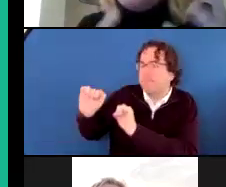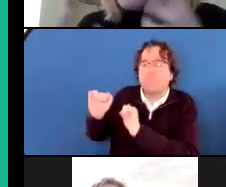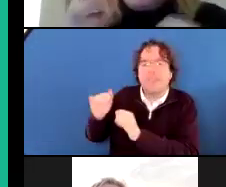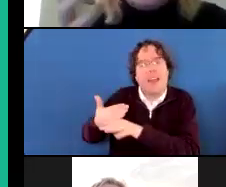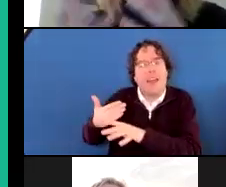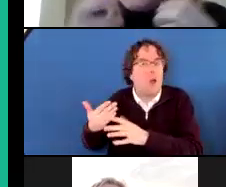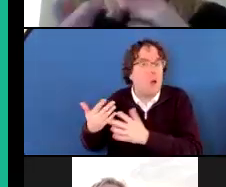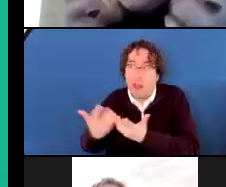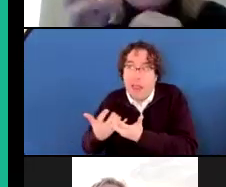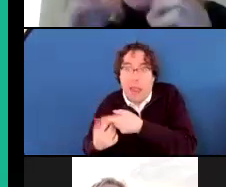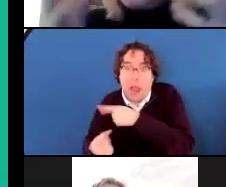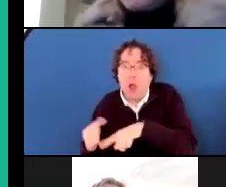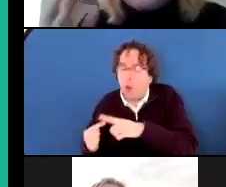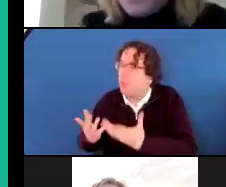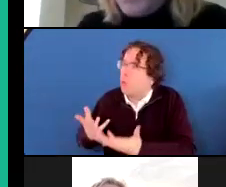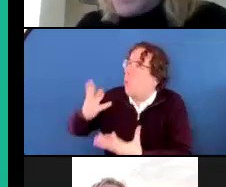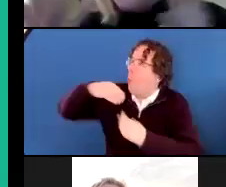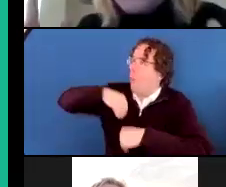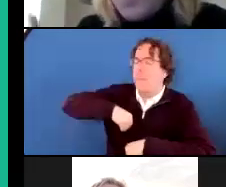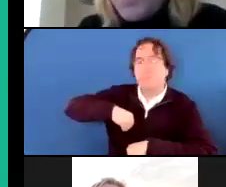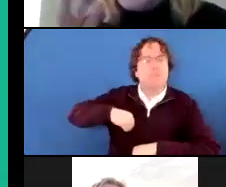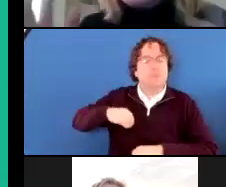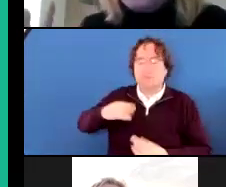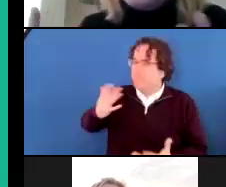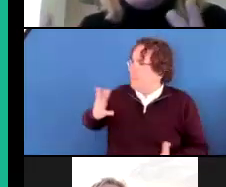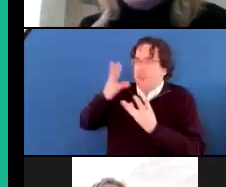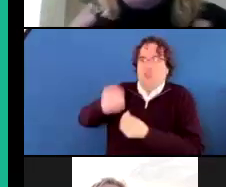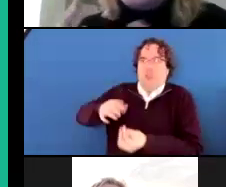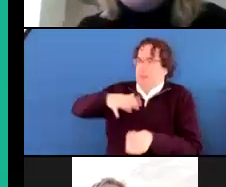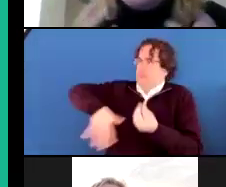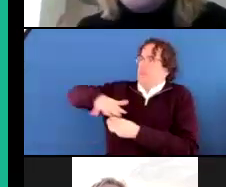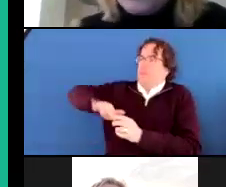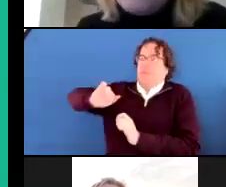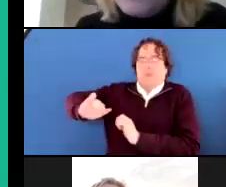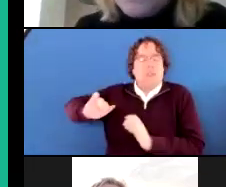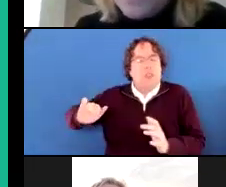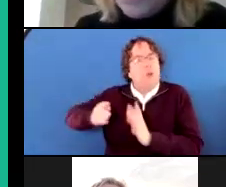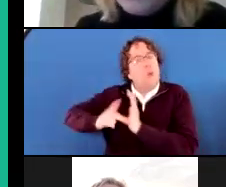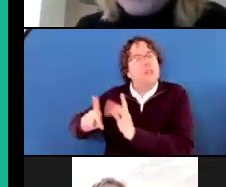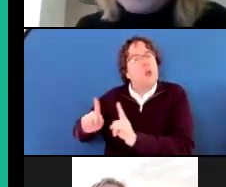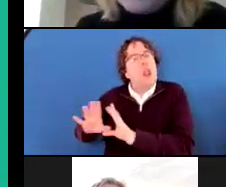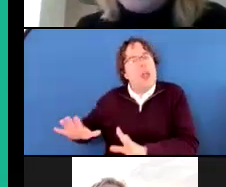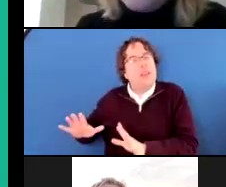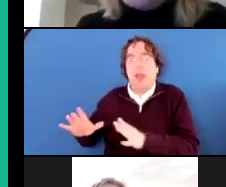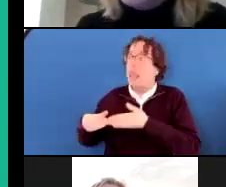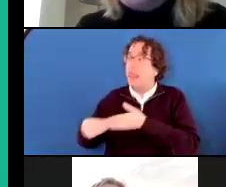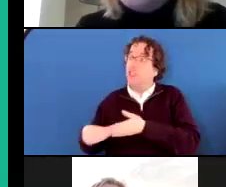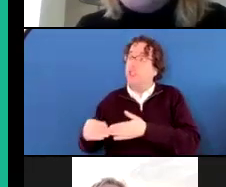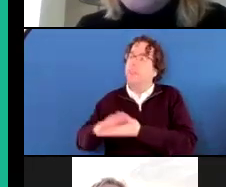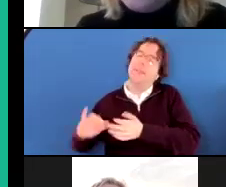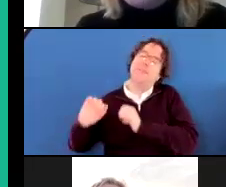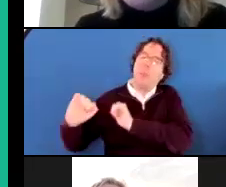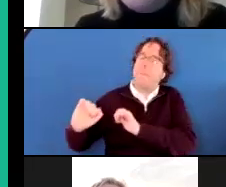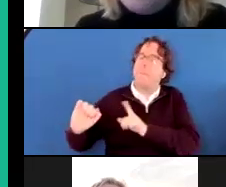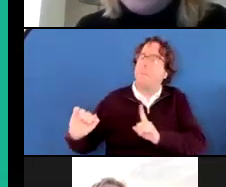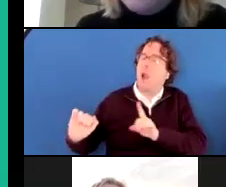to live, breathe, see, sense, smell how they work as an organisation and what leadership means in that context. And it's an